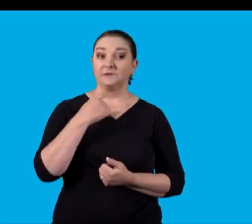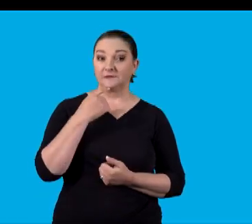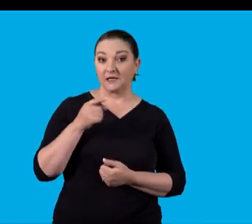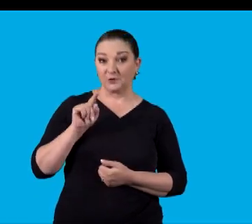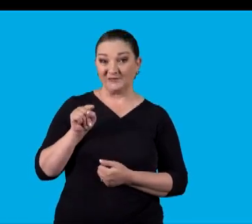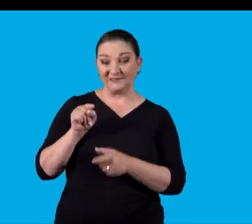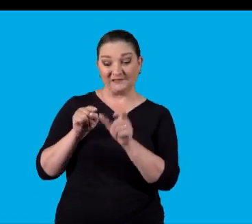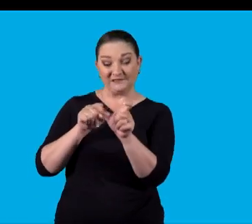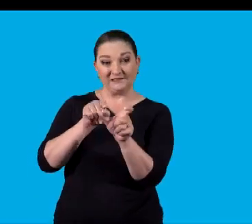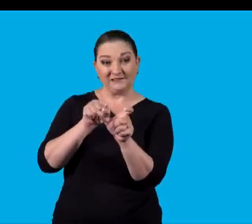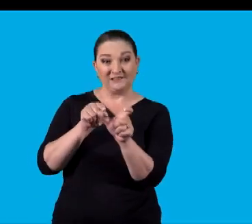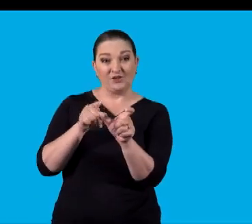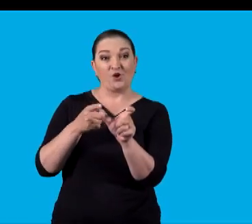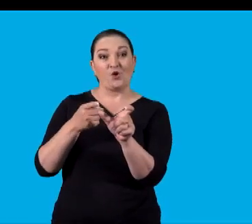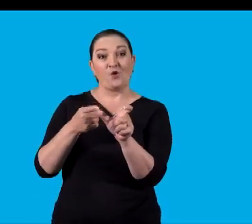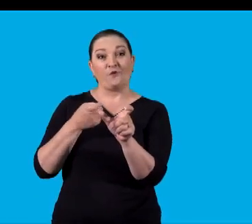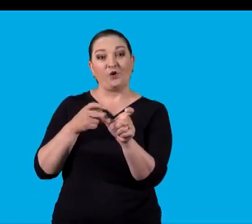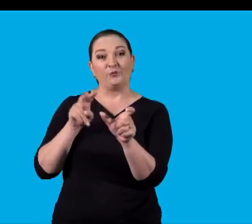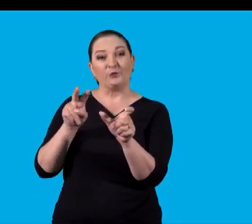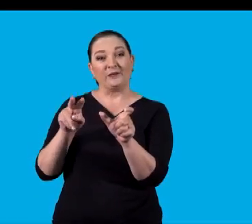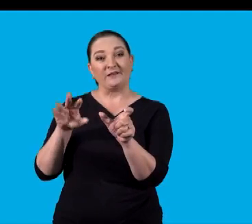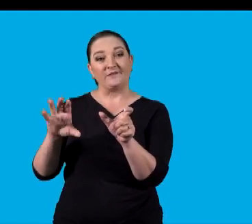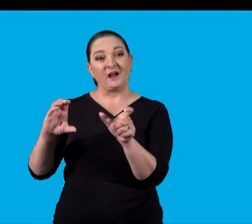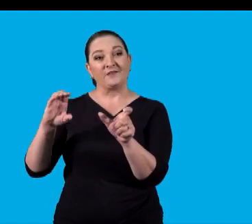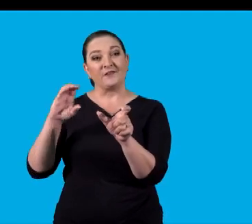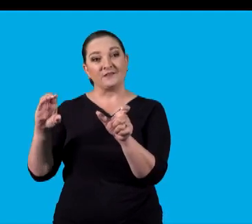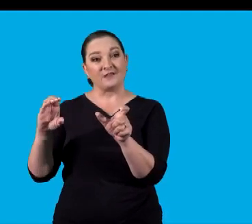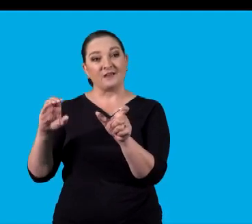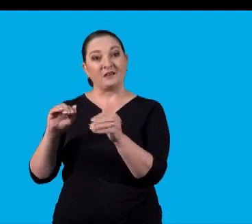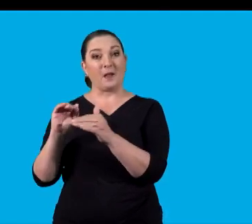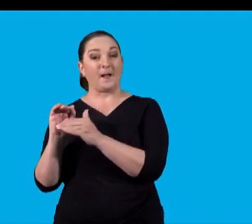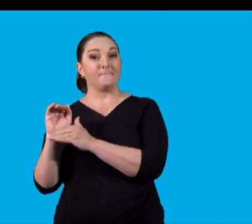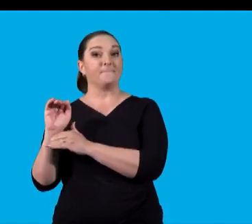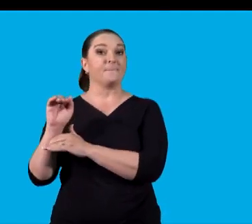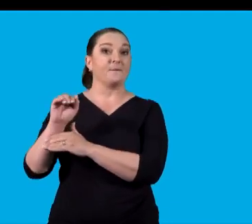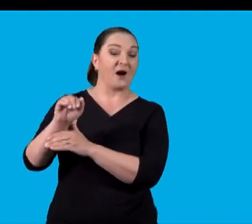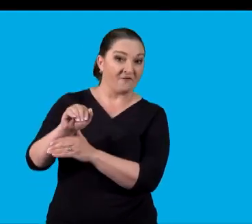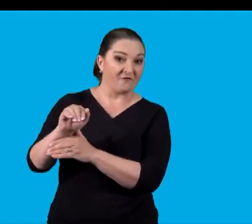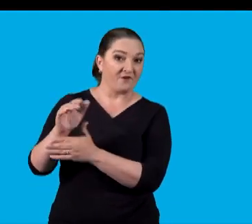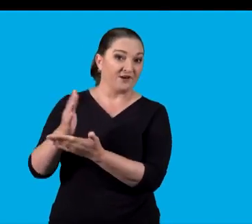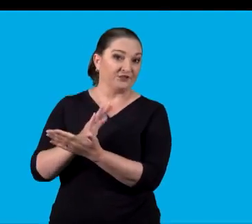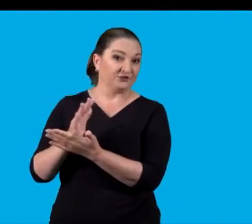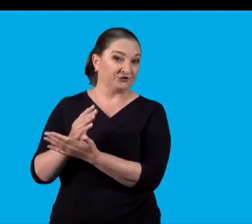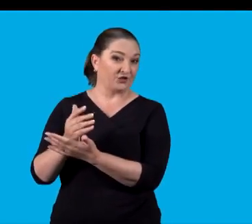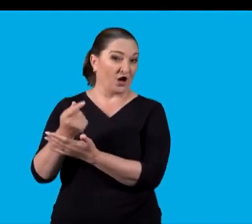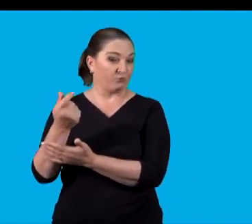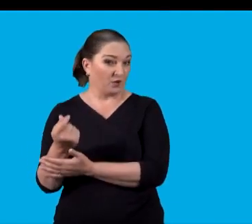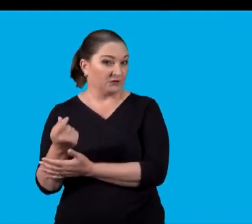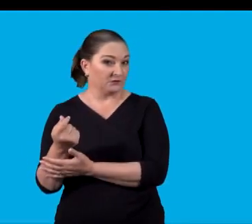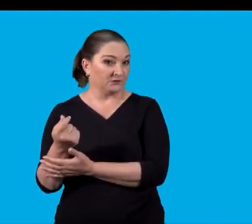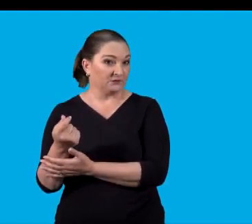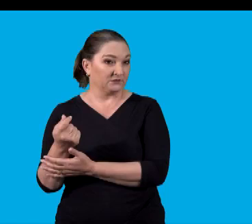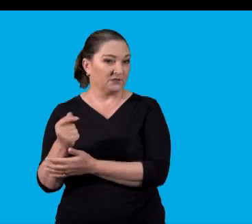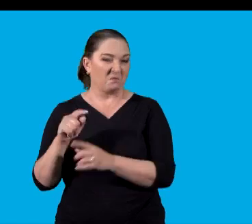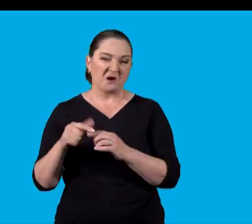amount. Okay, but we are told these are from a disgruntled shareholder at 25 cents above